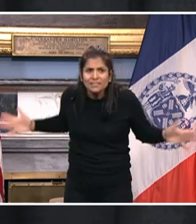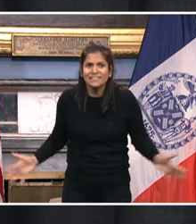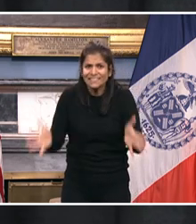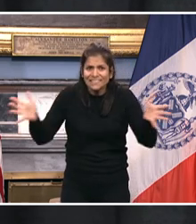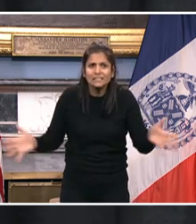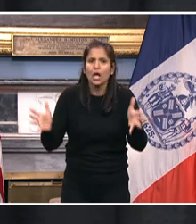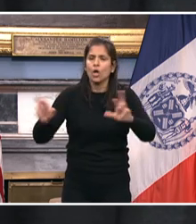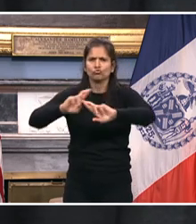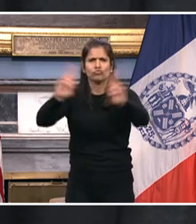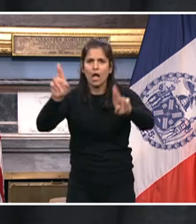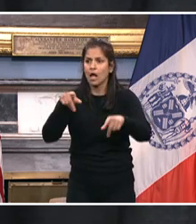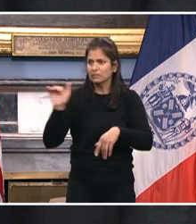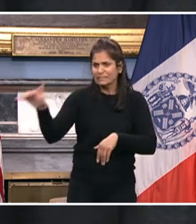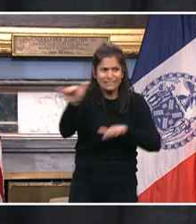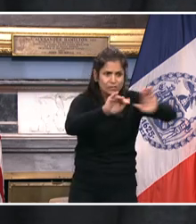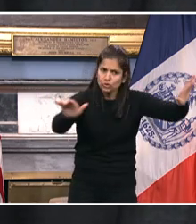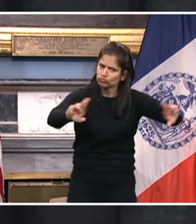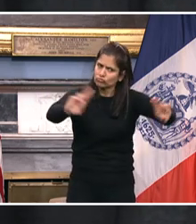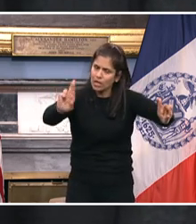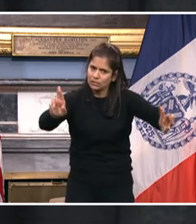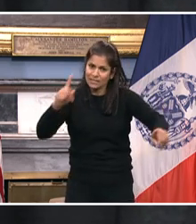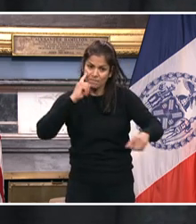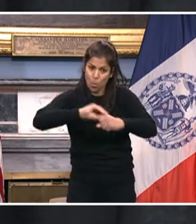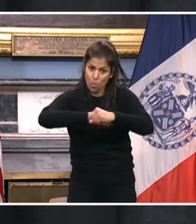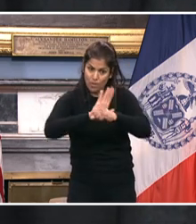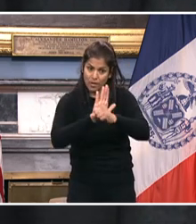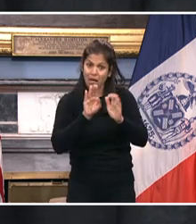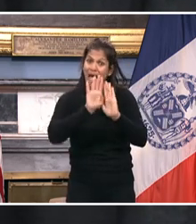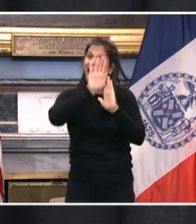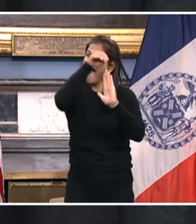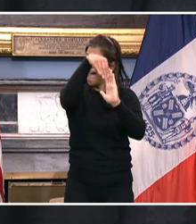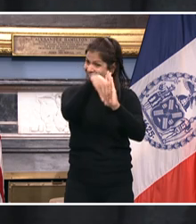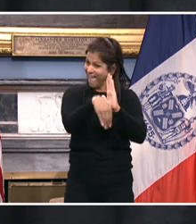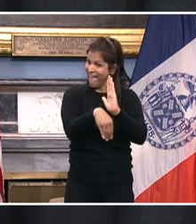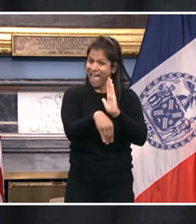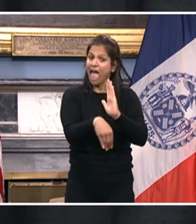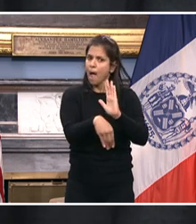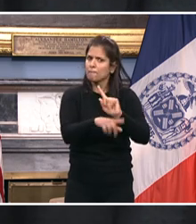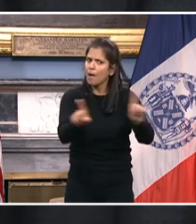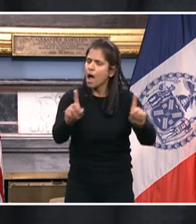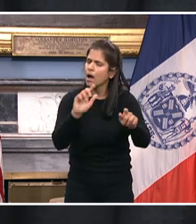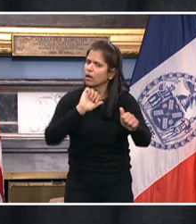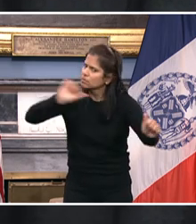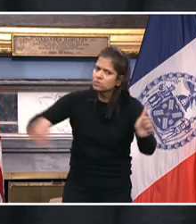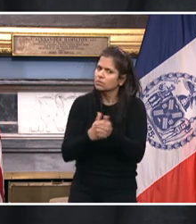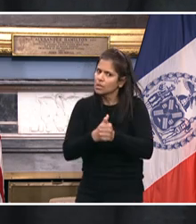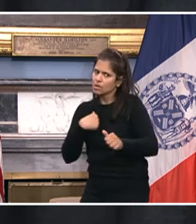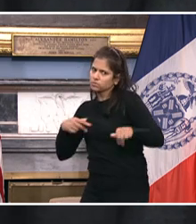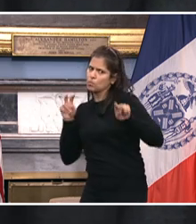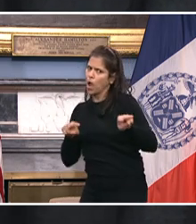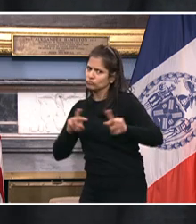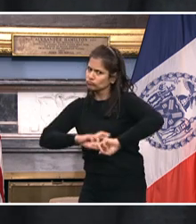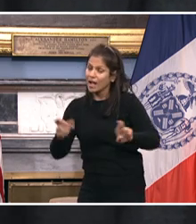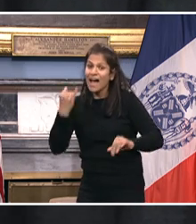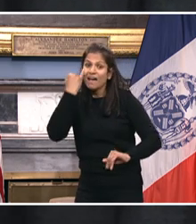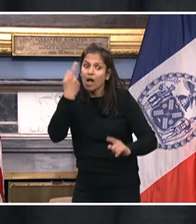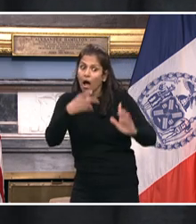famous statement by the president that we would reopen by Easter? How off base does that look now?